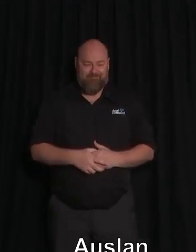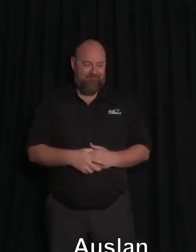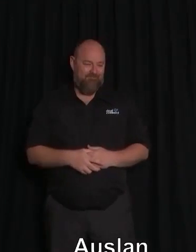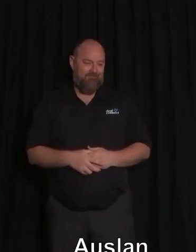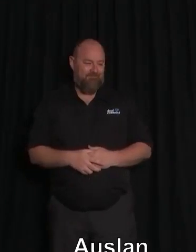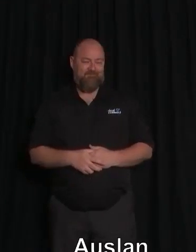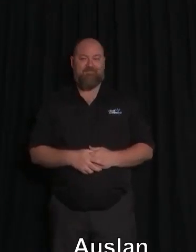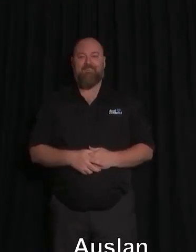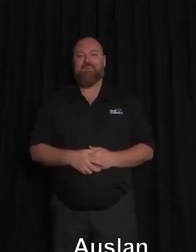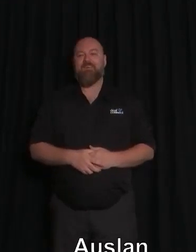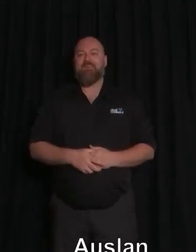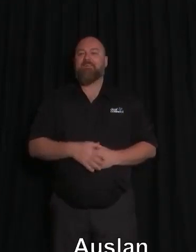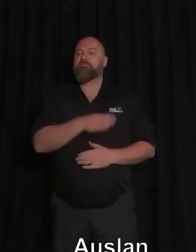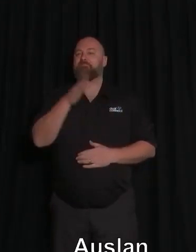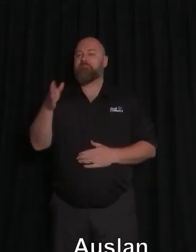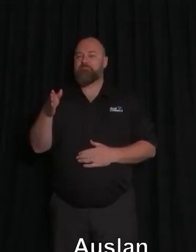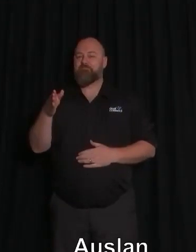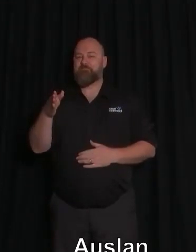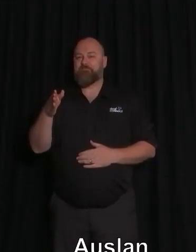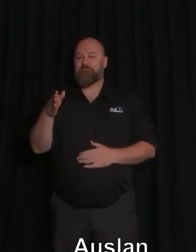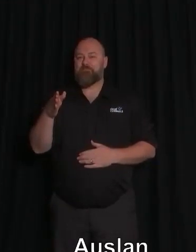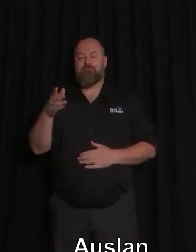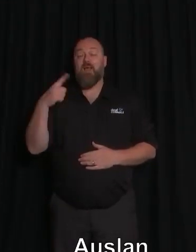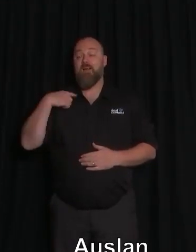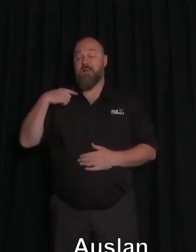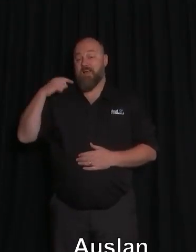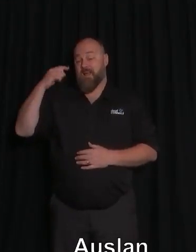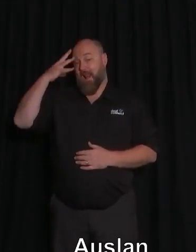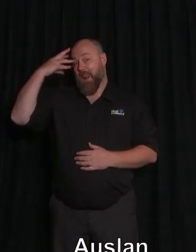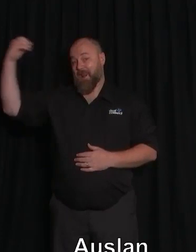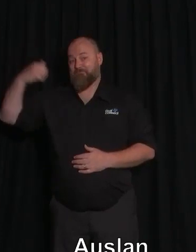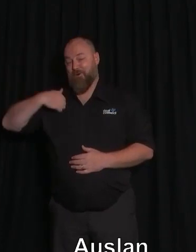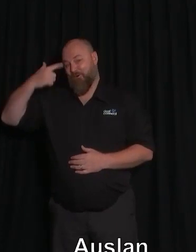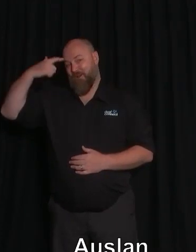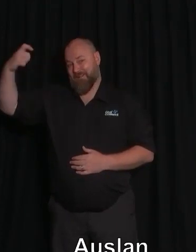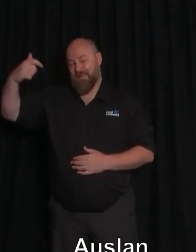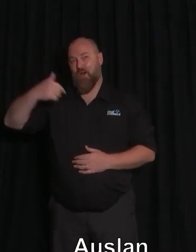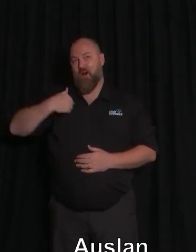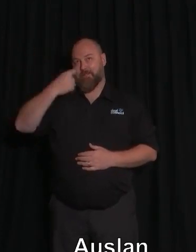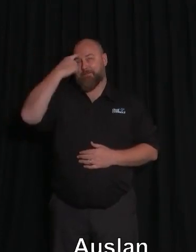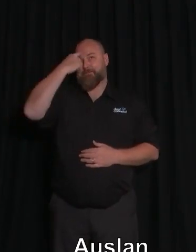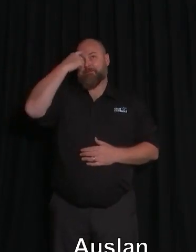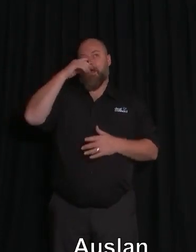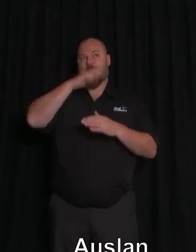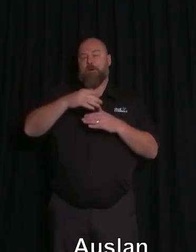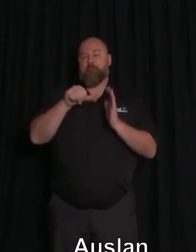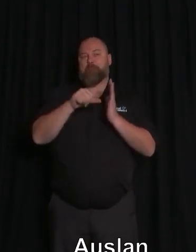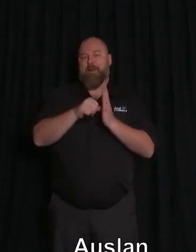No pressure, Zhan, you're last up. No, Crystal read my mind. I've been thinking about money a lot in the last few